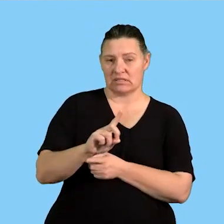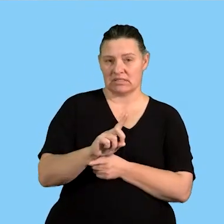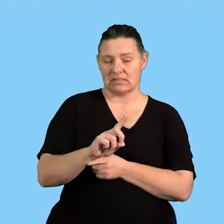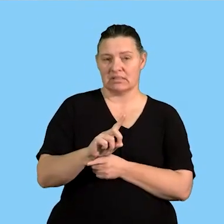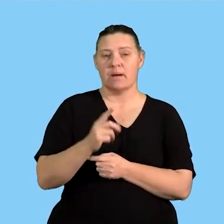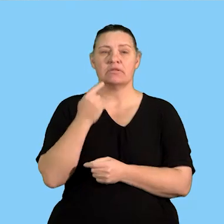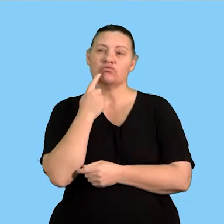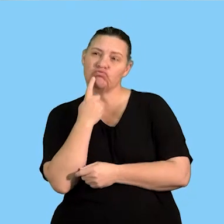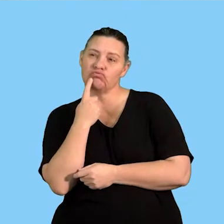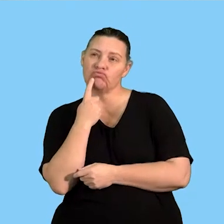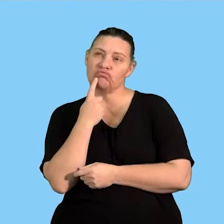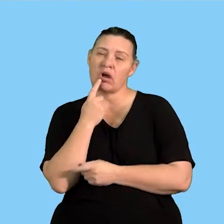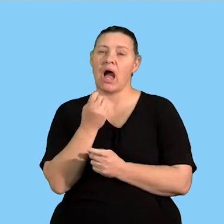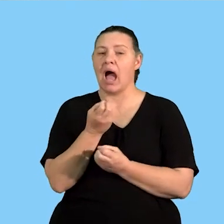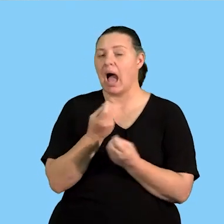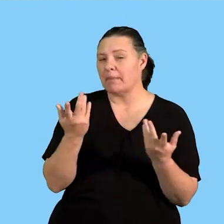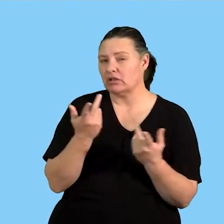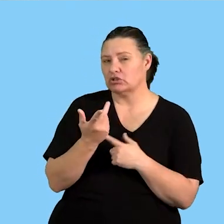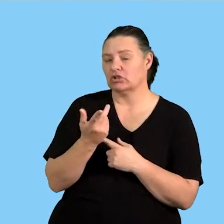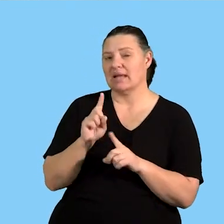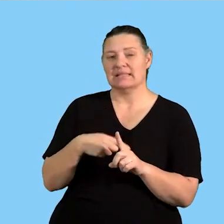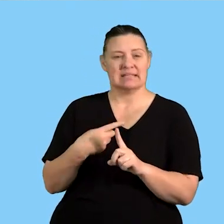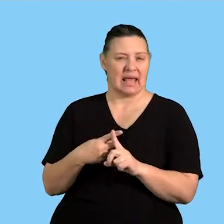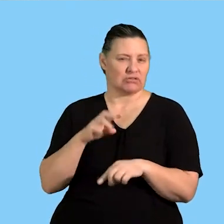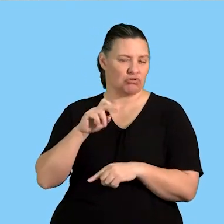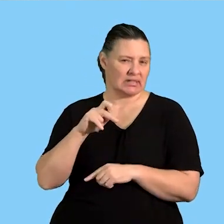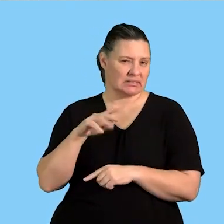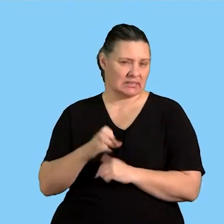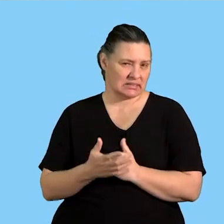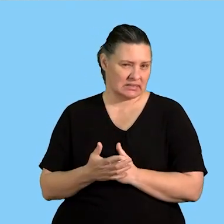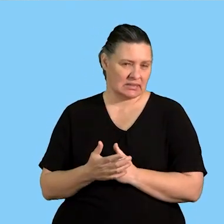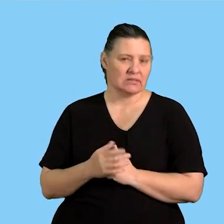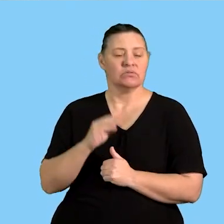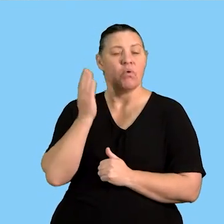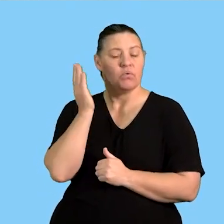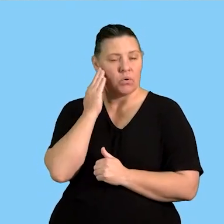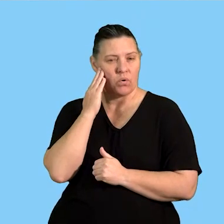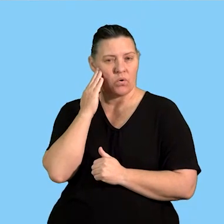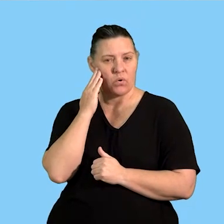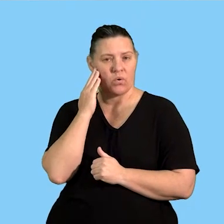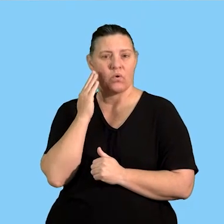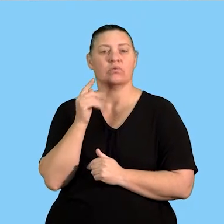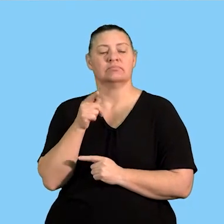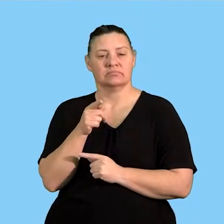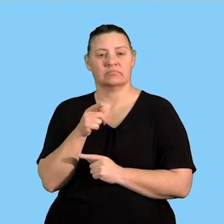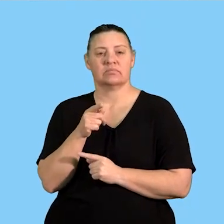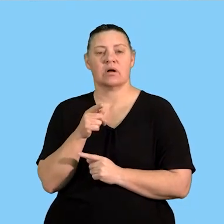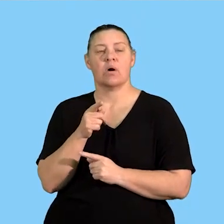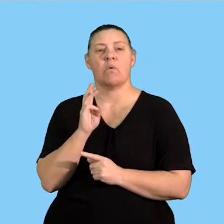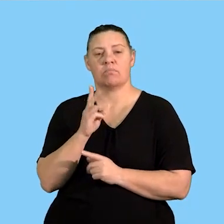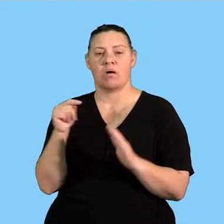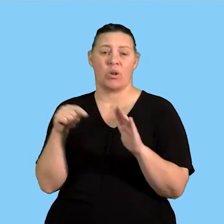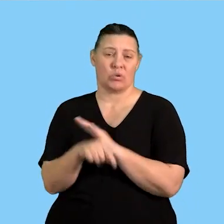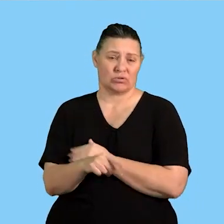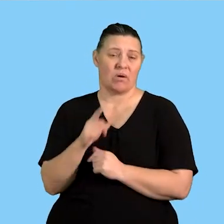should also consider how much is the tax rate, so that you know how much you will lose